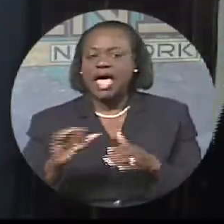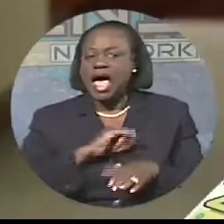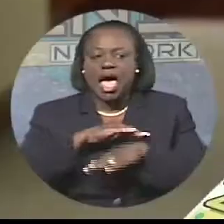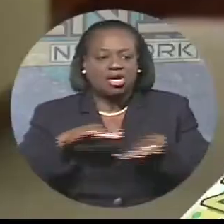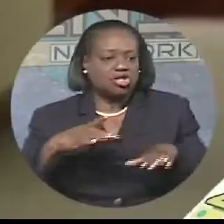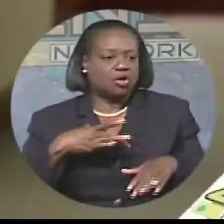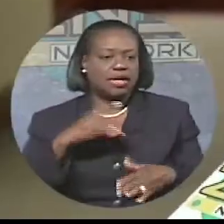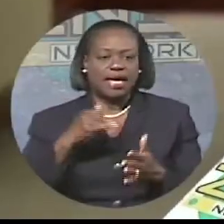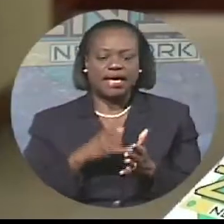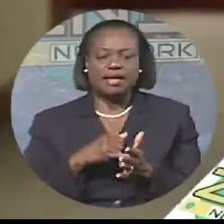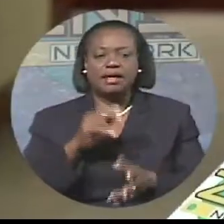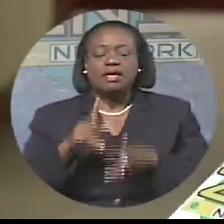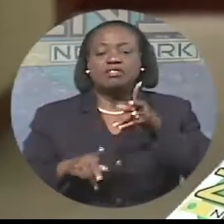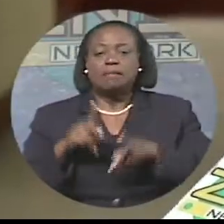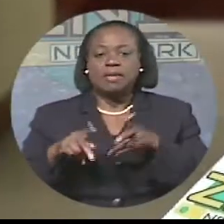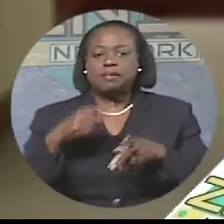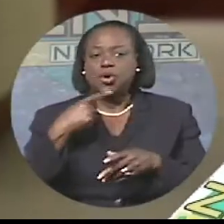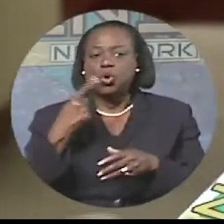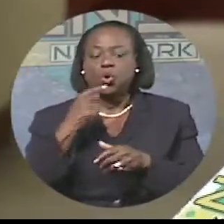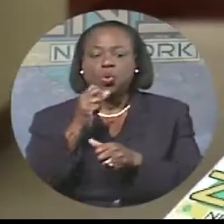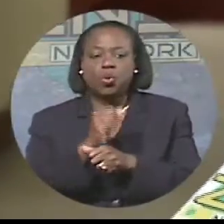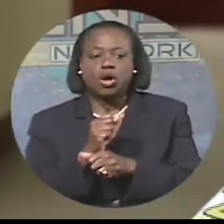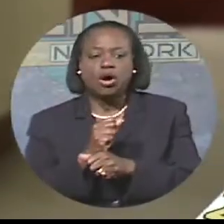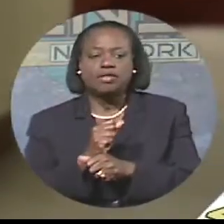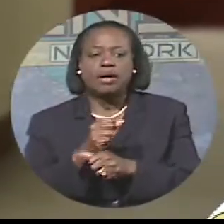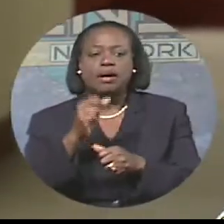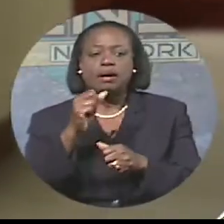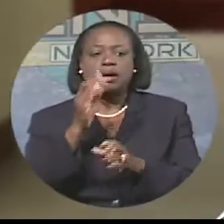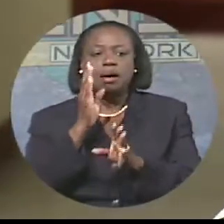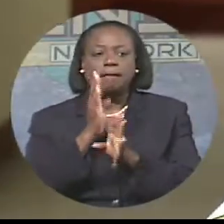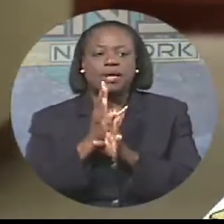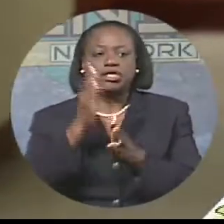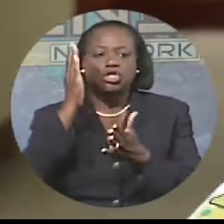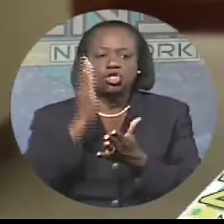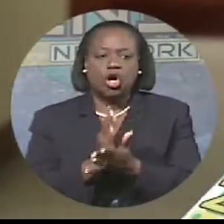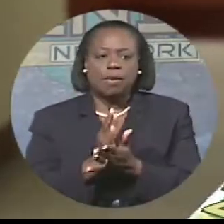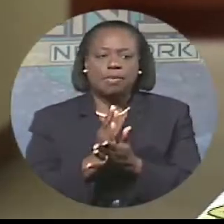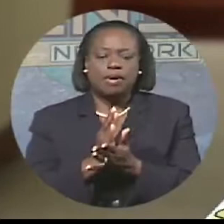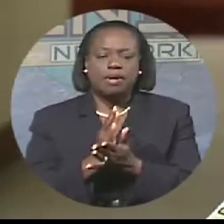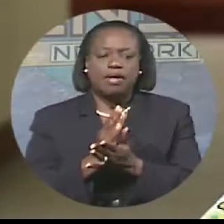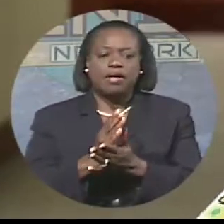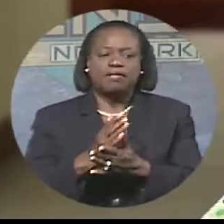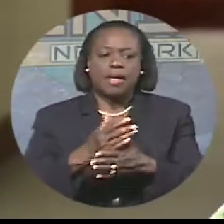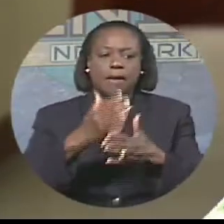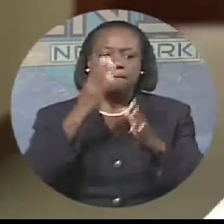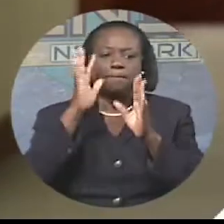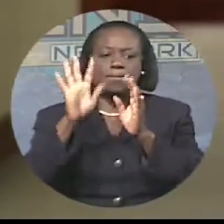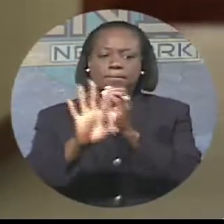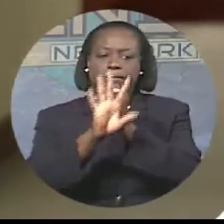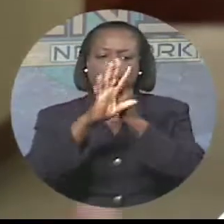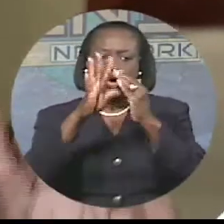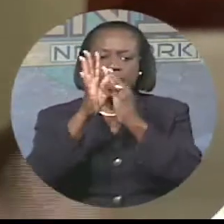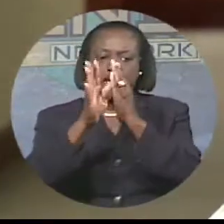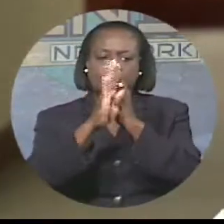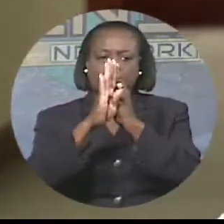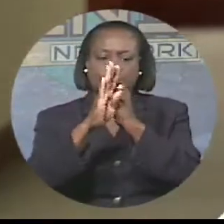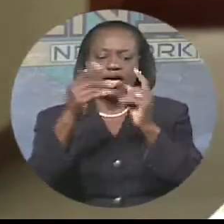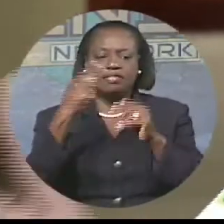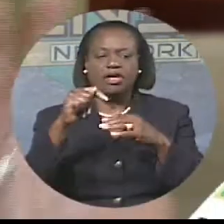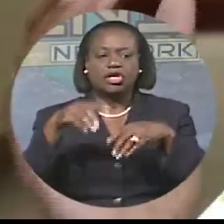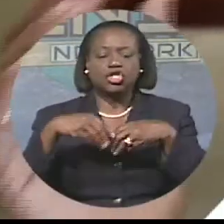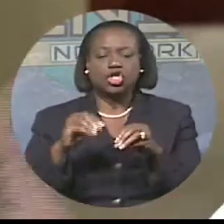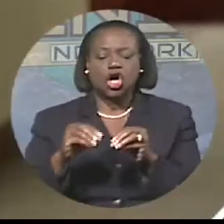like it. People who waiting on the bus stop is blocking the stores, you know? And it's really bad. They really need to put the